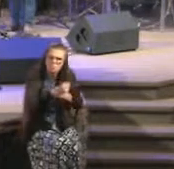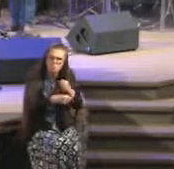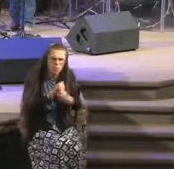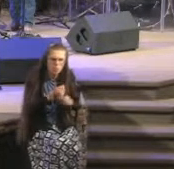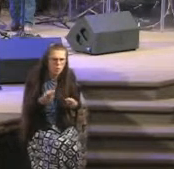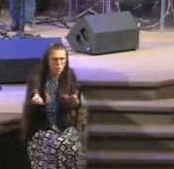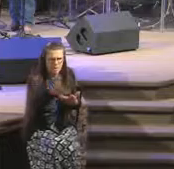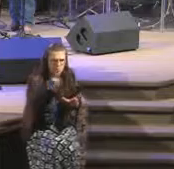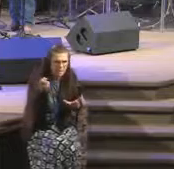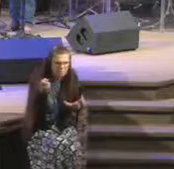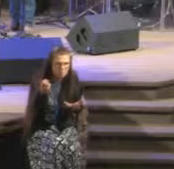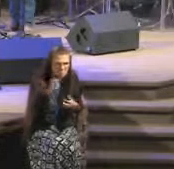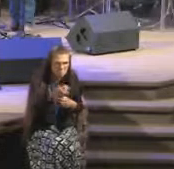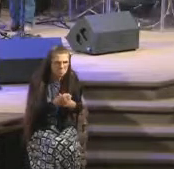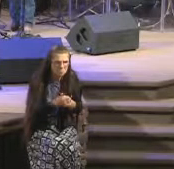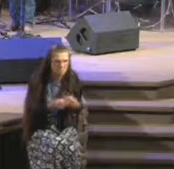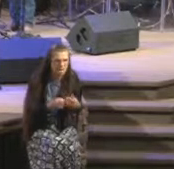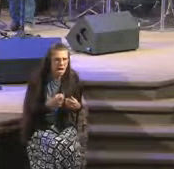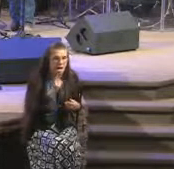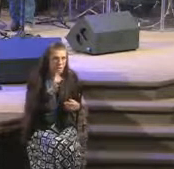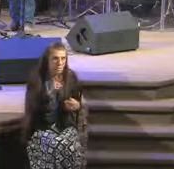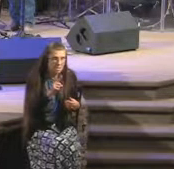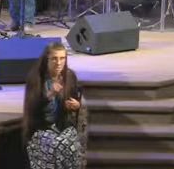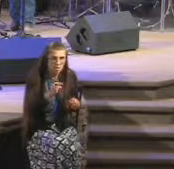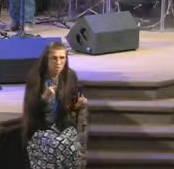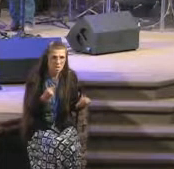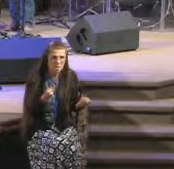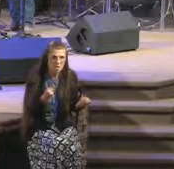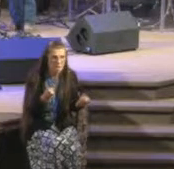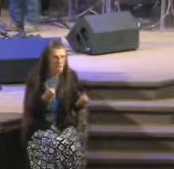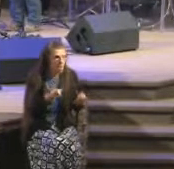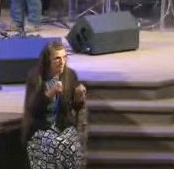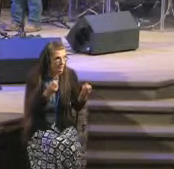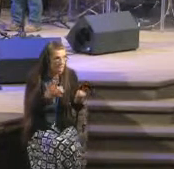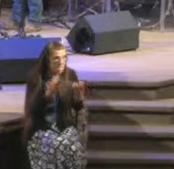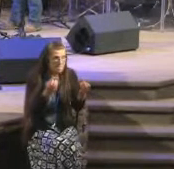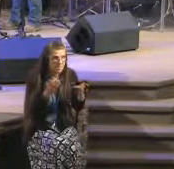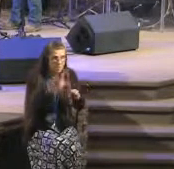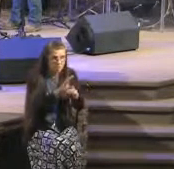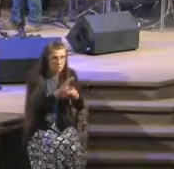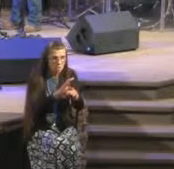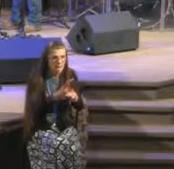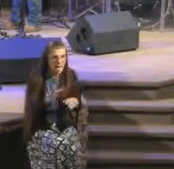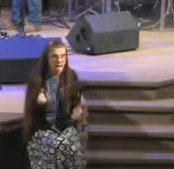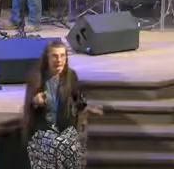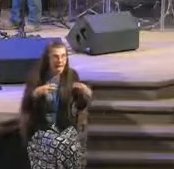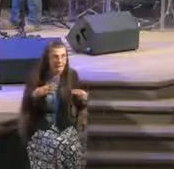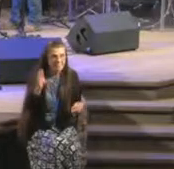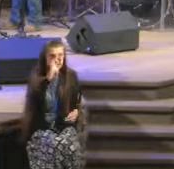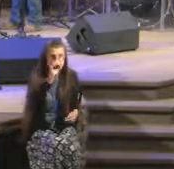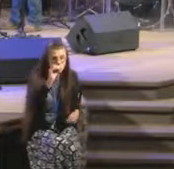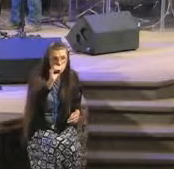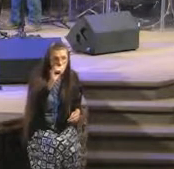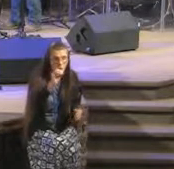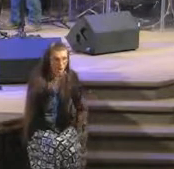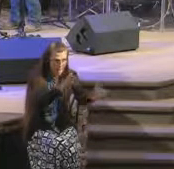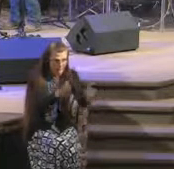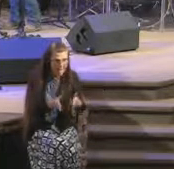reached? Because I will tell you, the majority of churches today in America have zero plans for